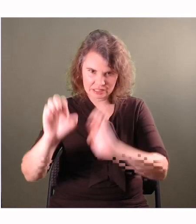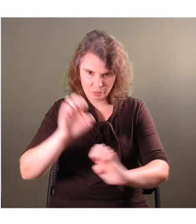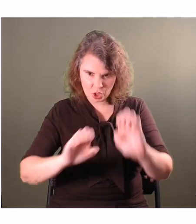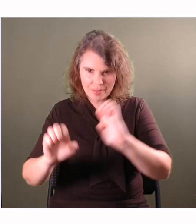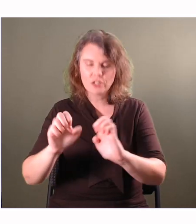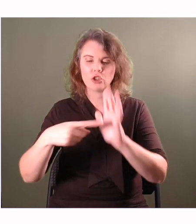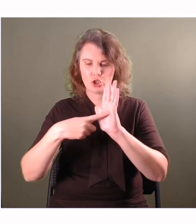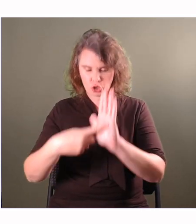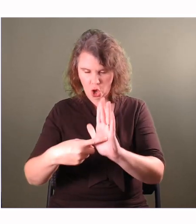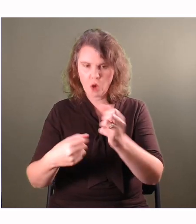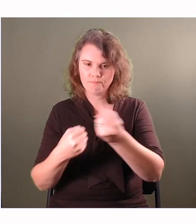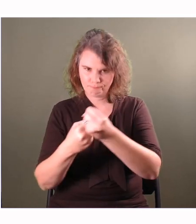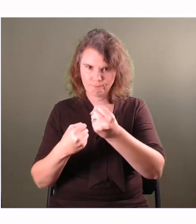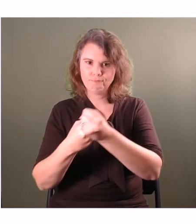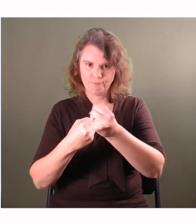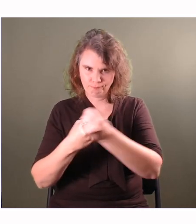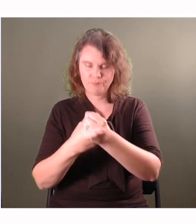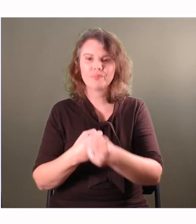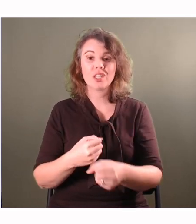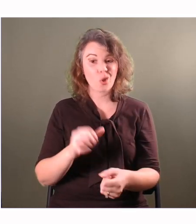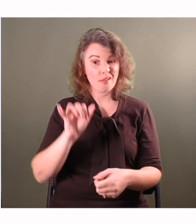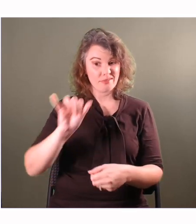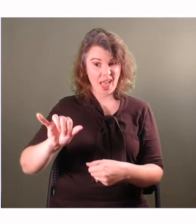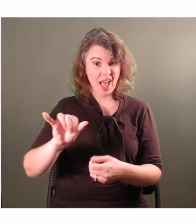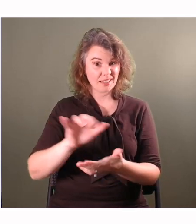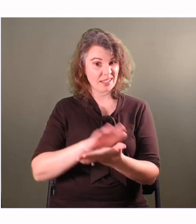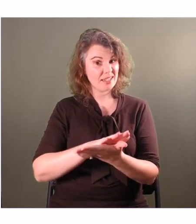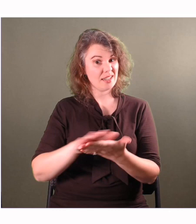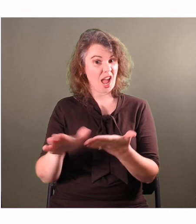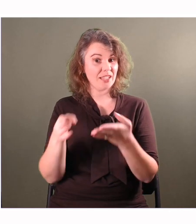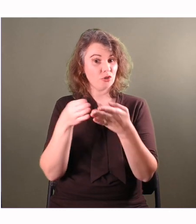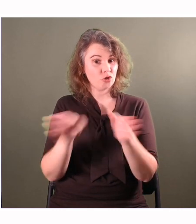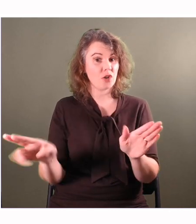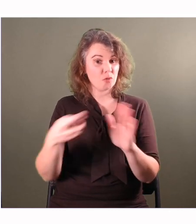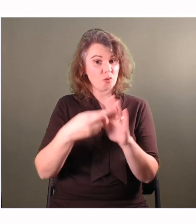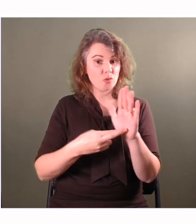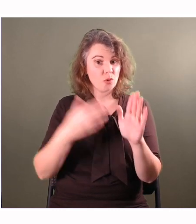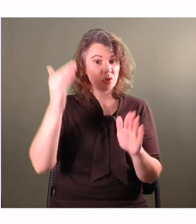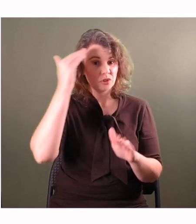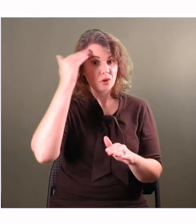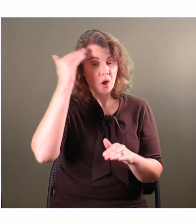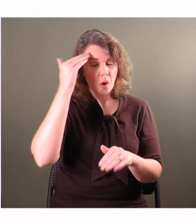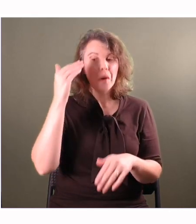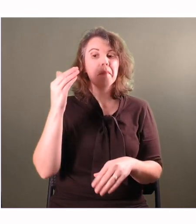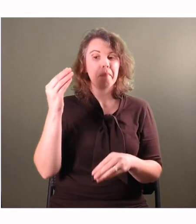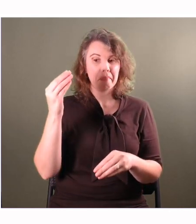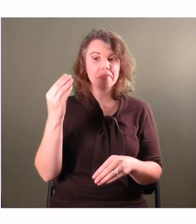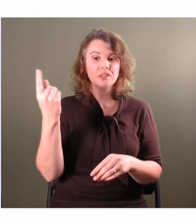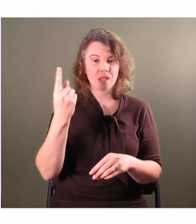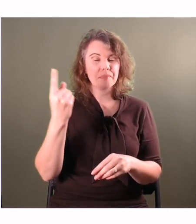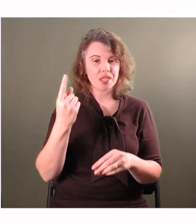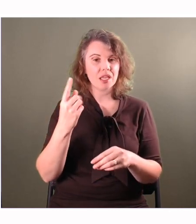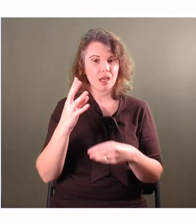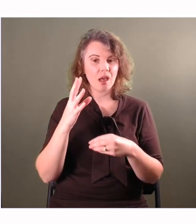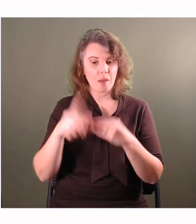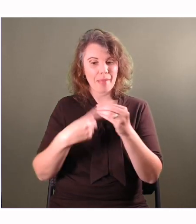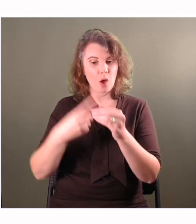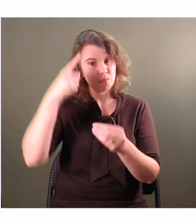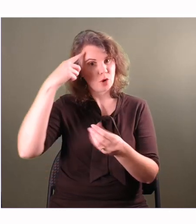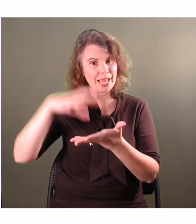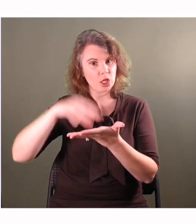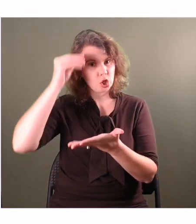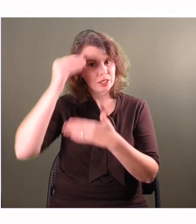going to add these others to that. So that's a kind of a nice generalization. It tells us something about